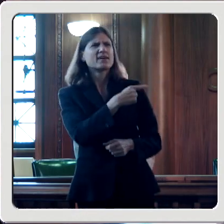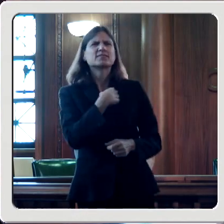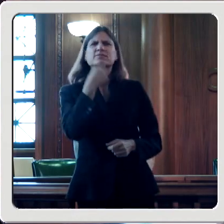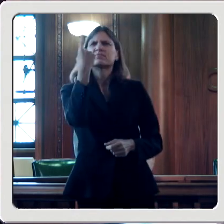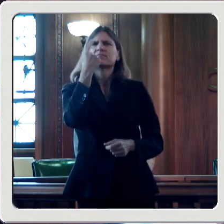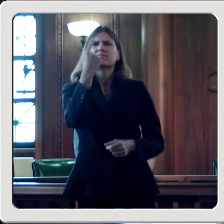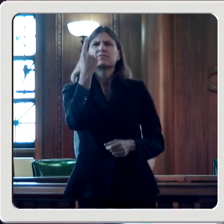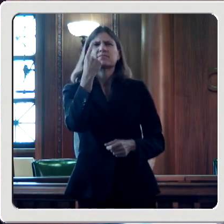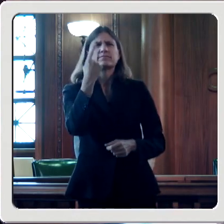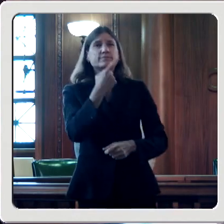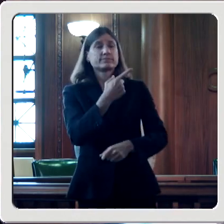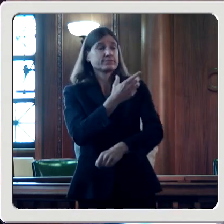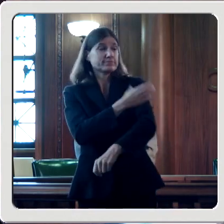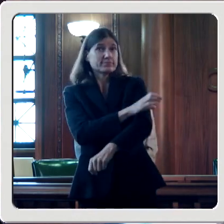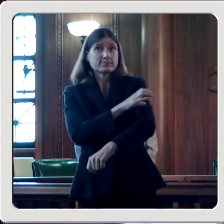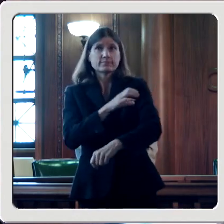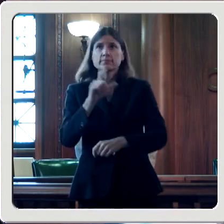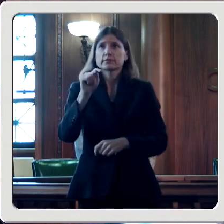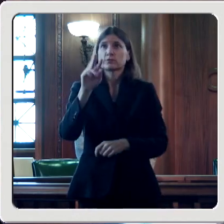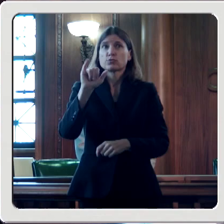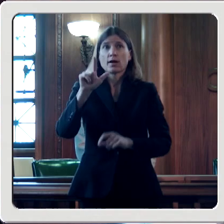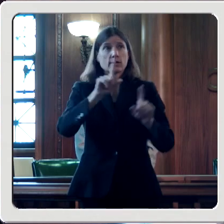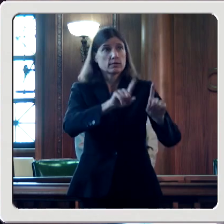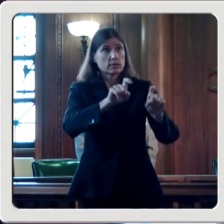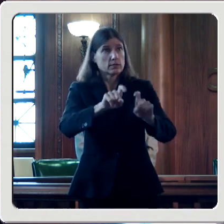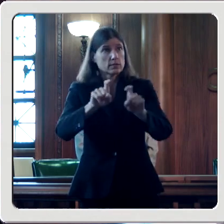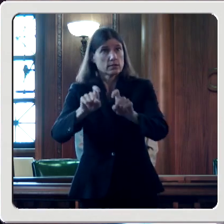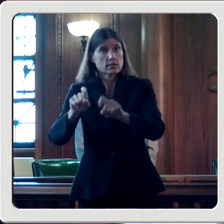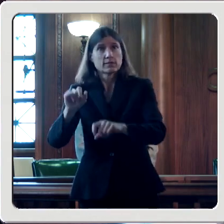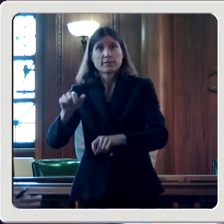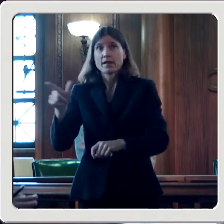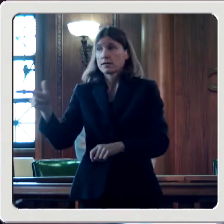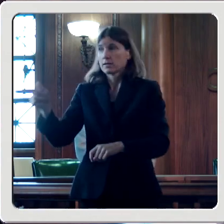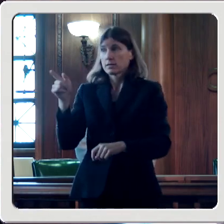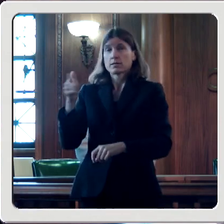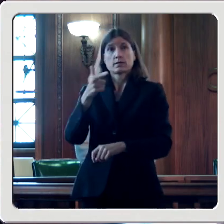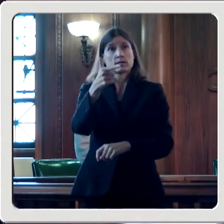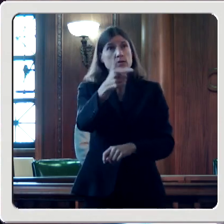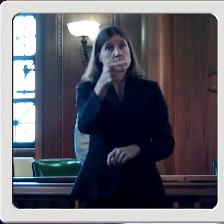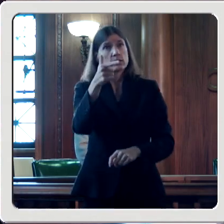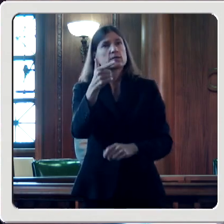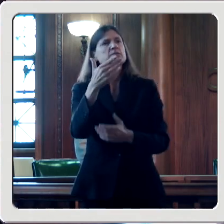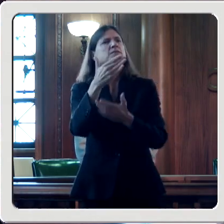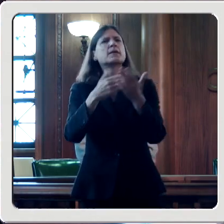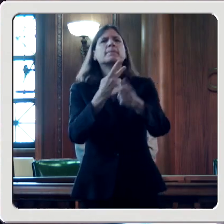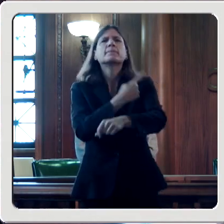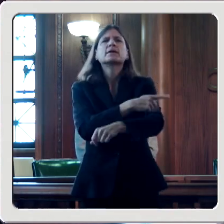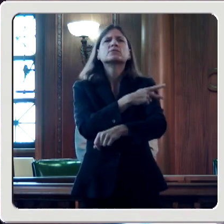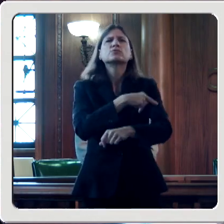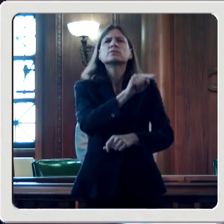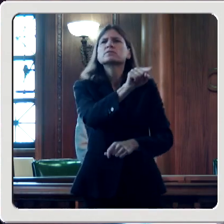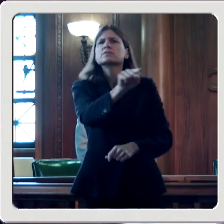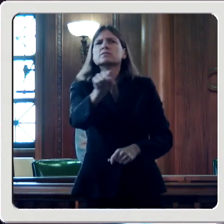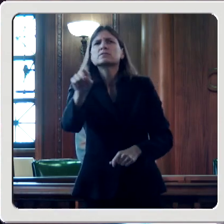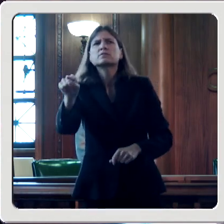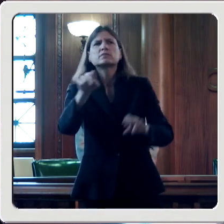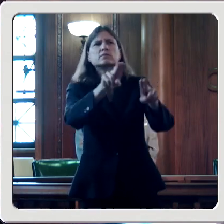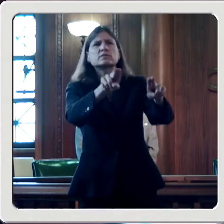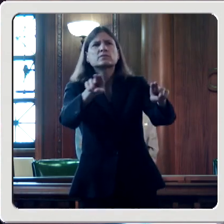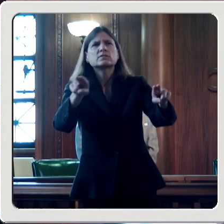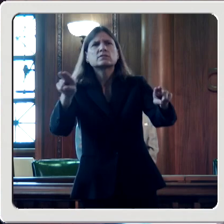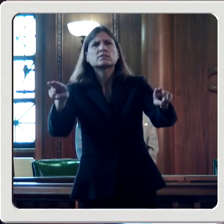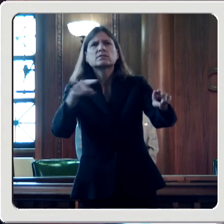clinical trials are going to be changing. Patients are going to say, I don't want placebo, I want the real thing. I think